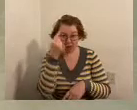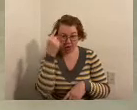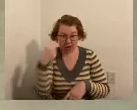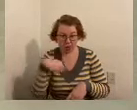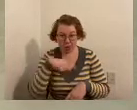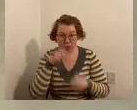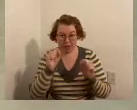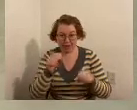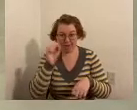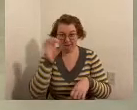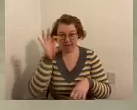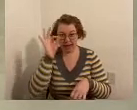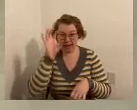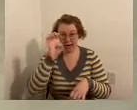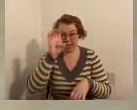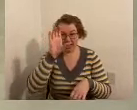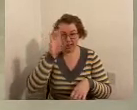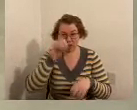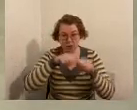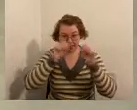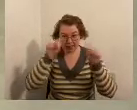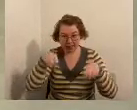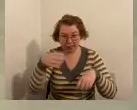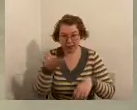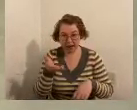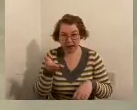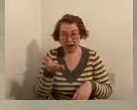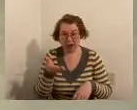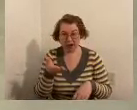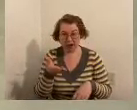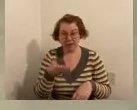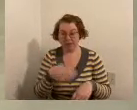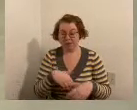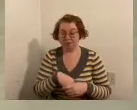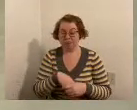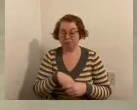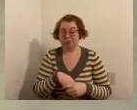find ecosystems in a rainforest?